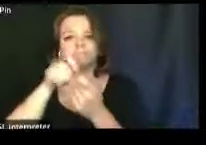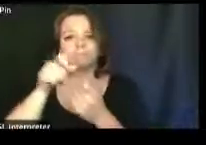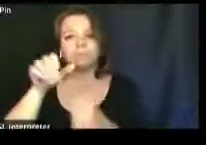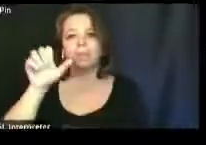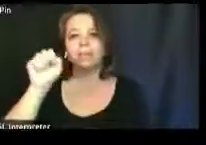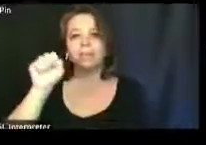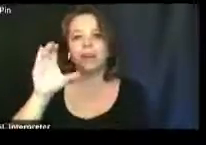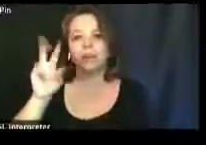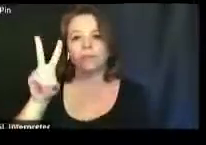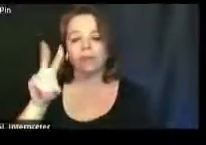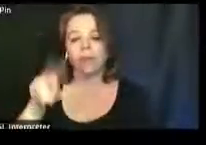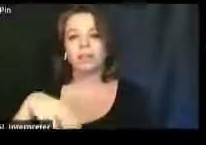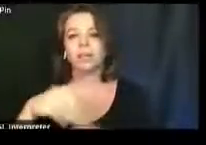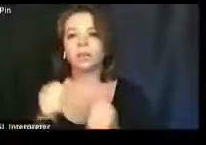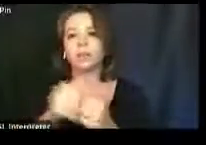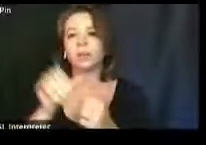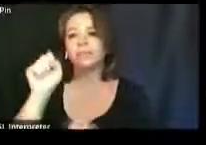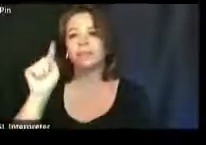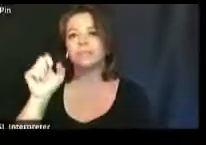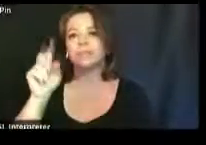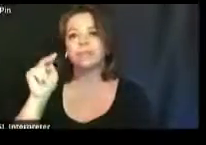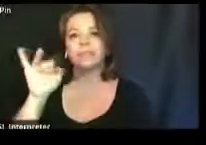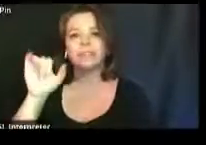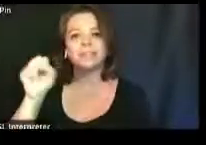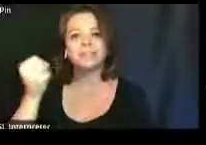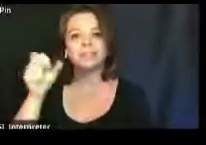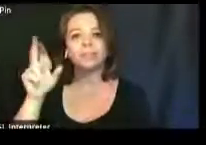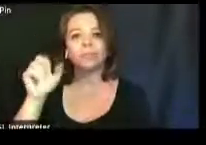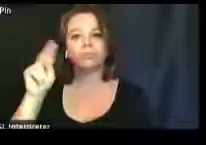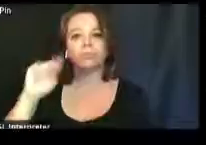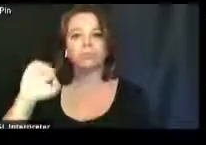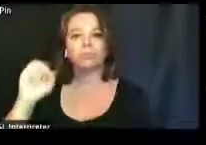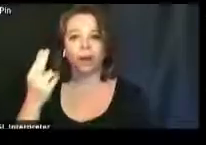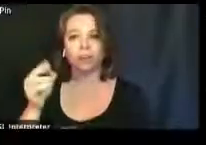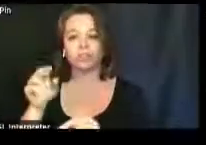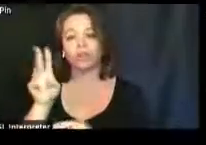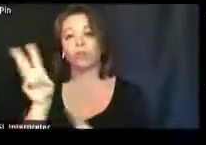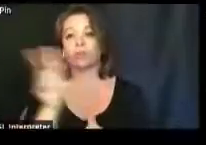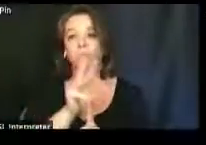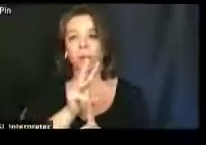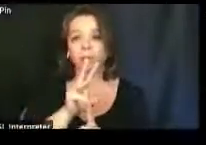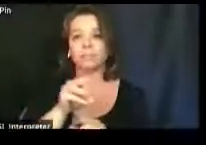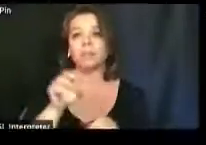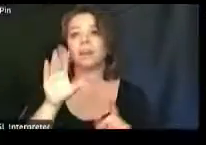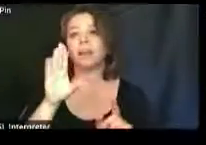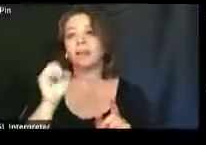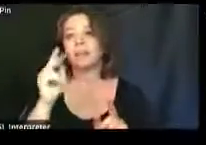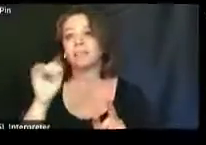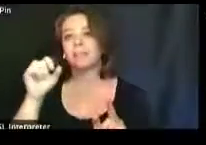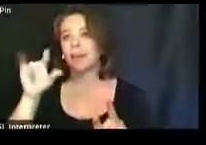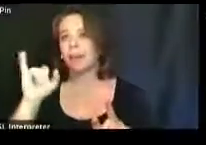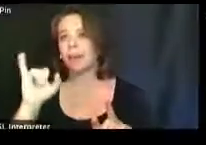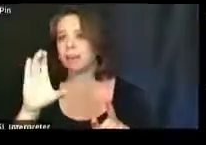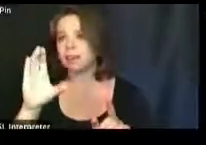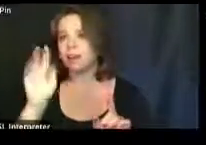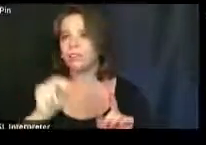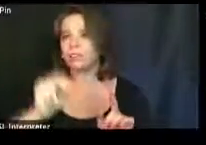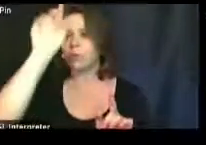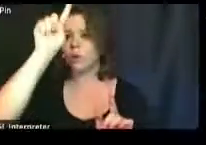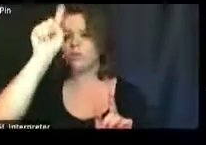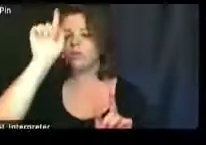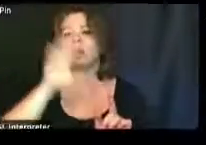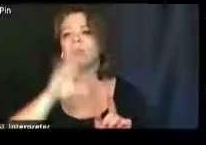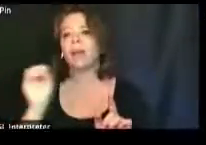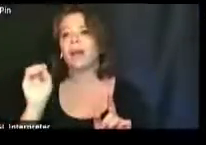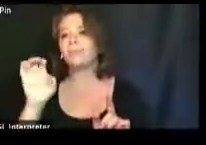with Stevenson's Ranch on the west, Castaic at the north, and the Antelope Valley directly east up to and including the